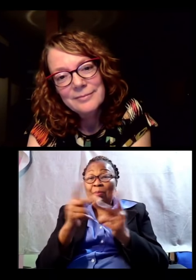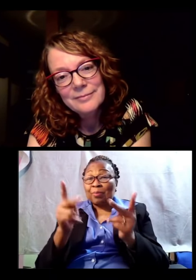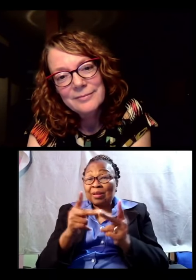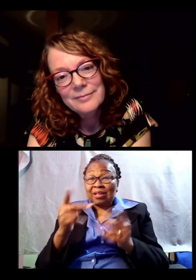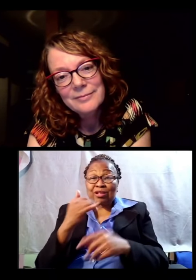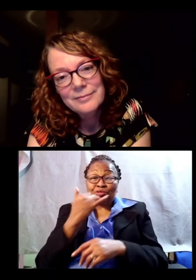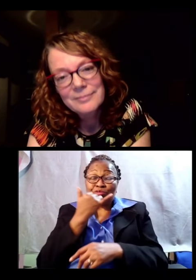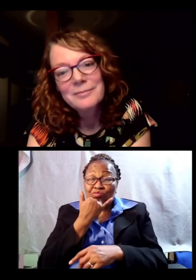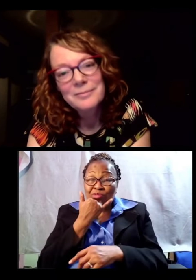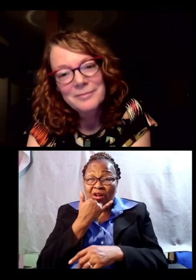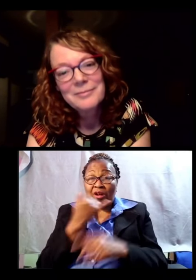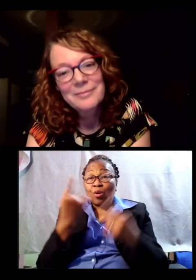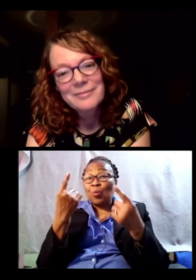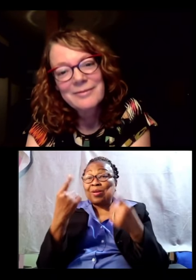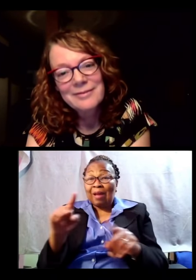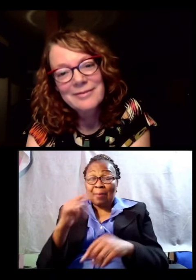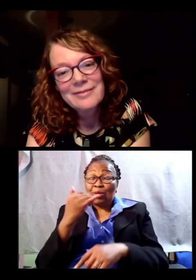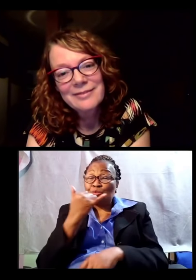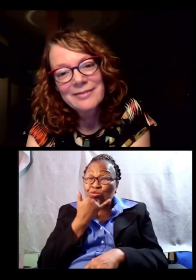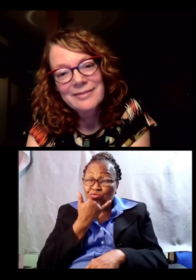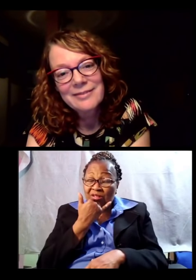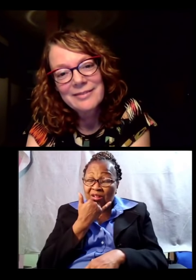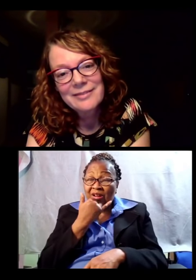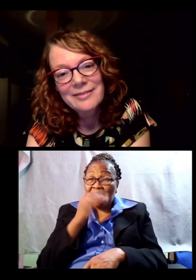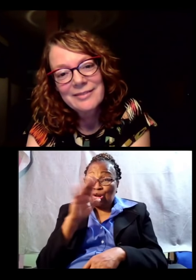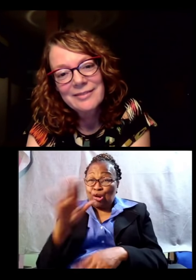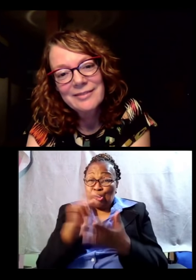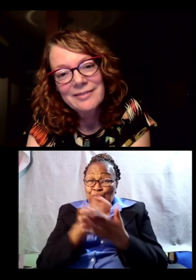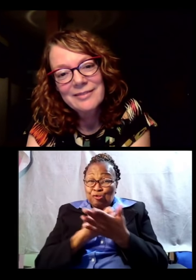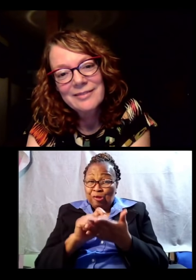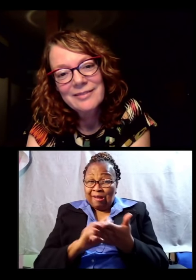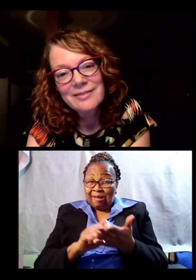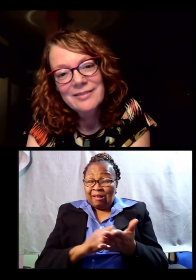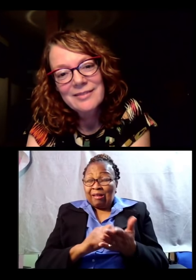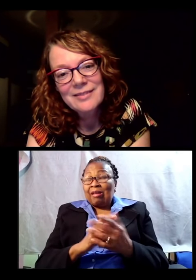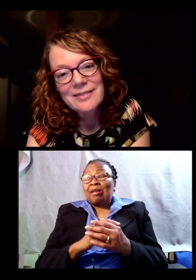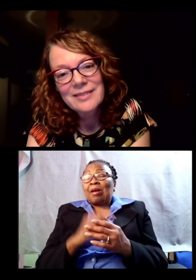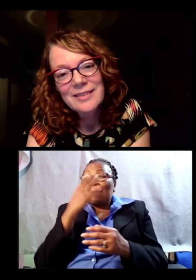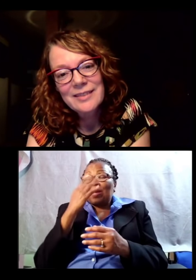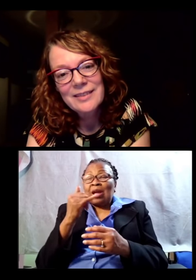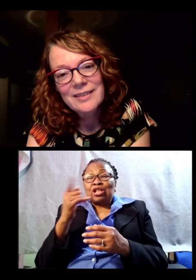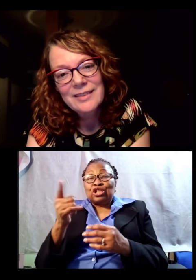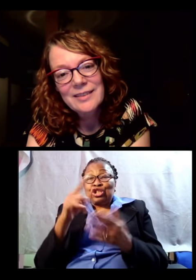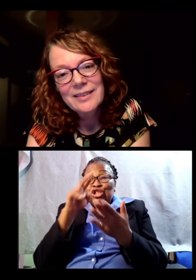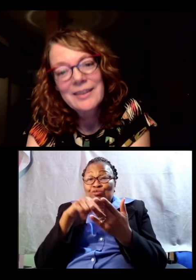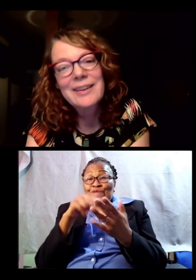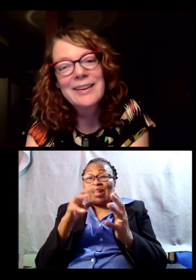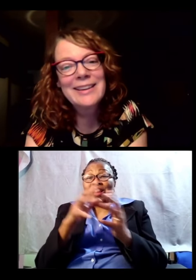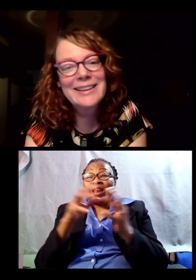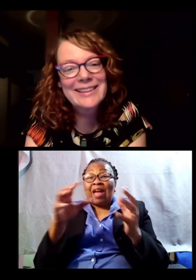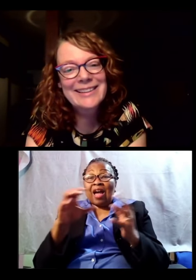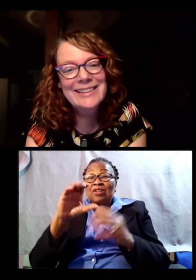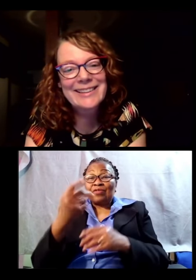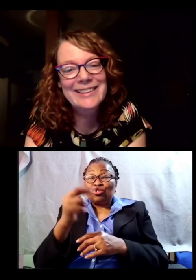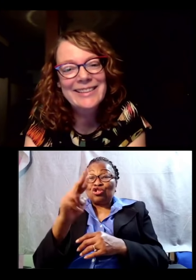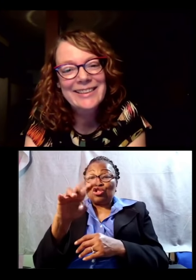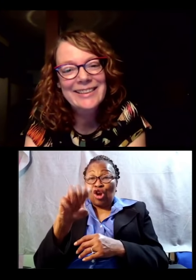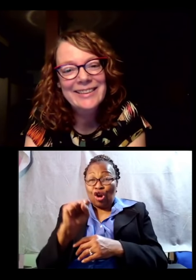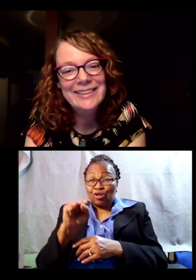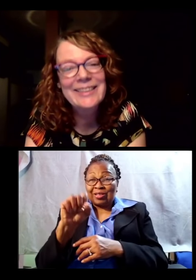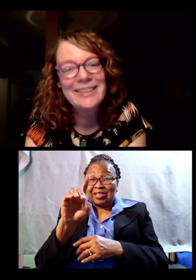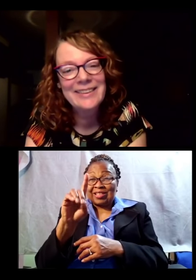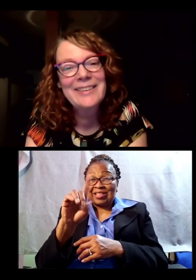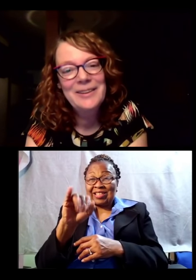happened wrong. And I think because she had read a lot of Charles Dickens, she was